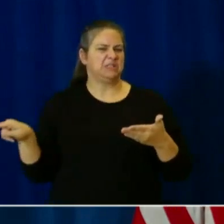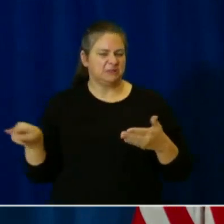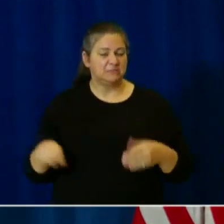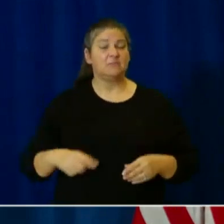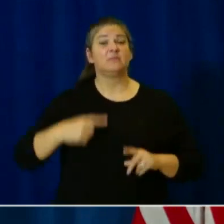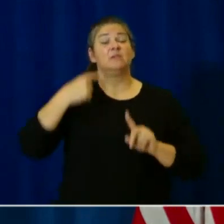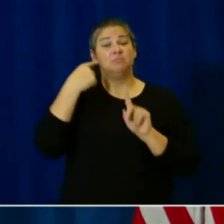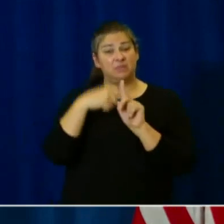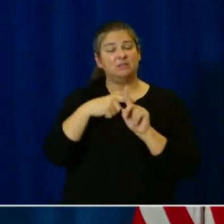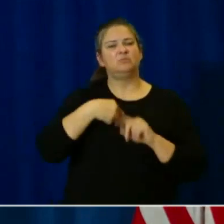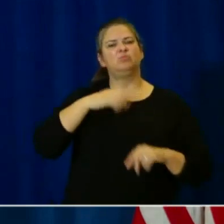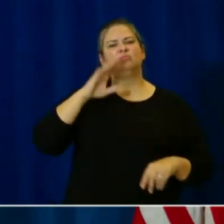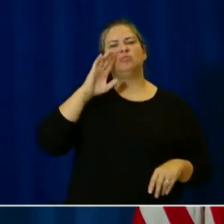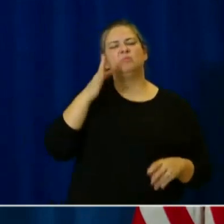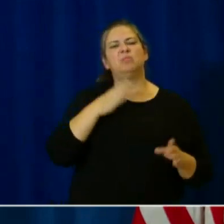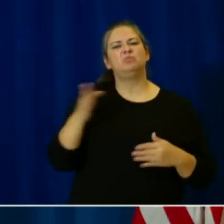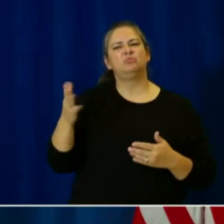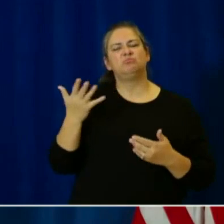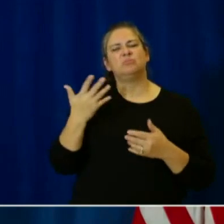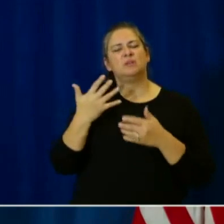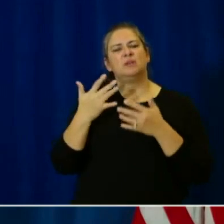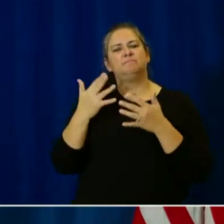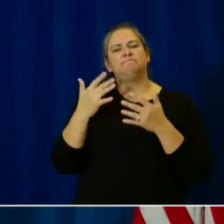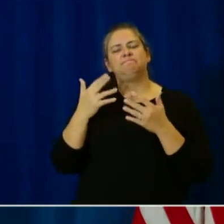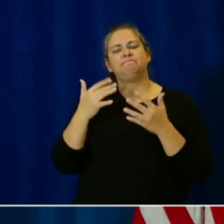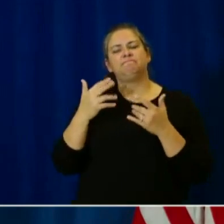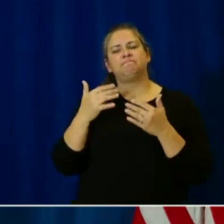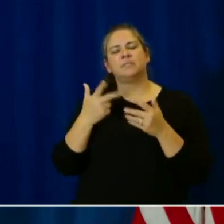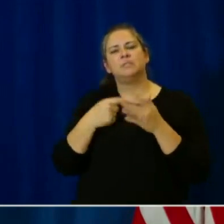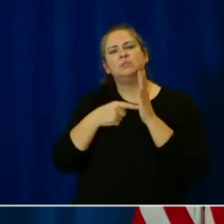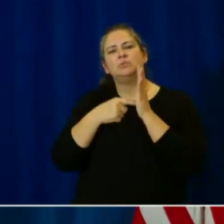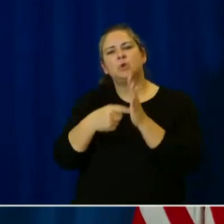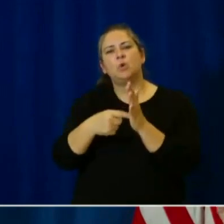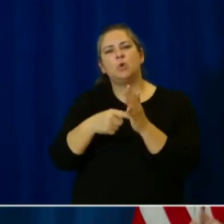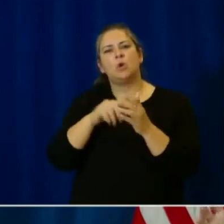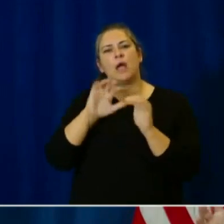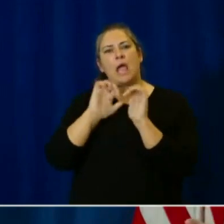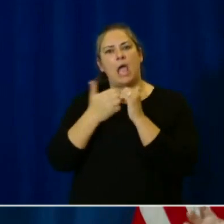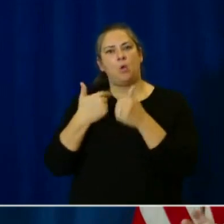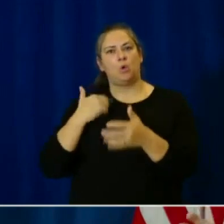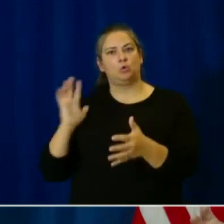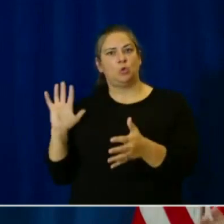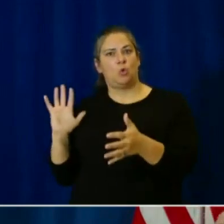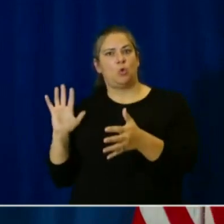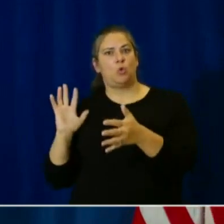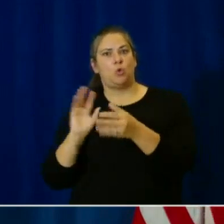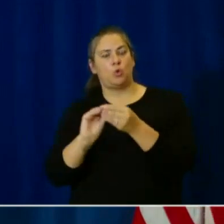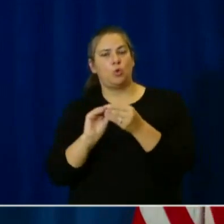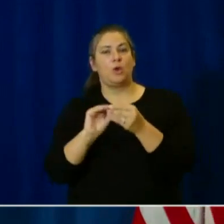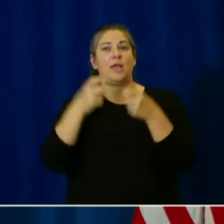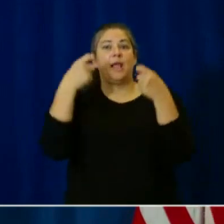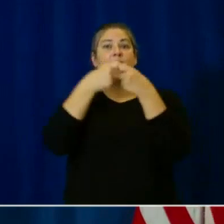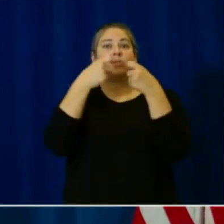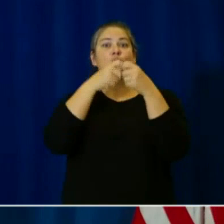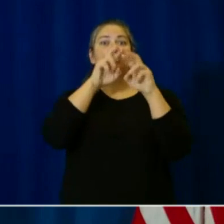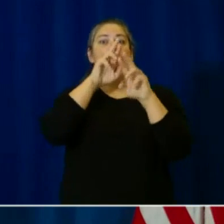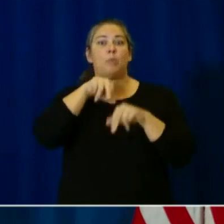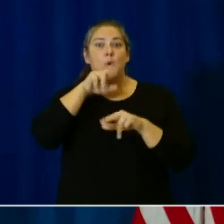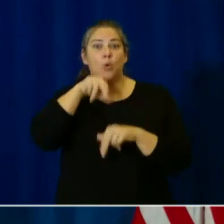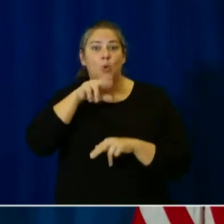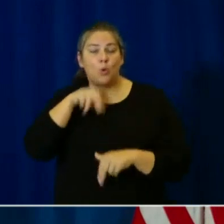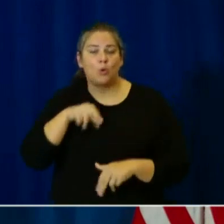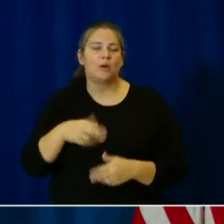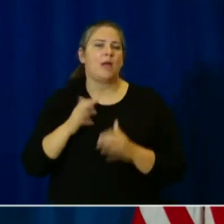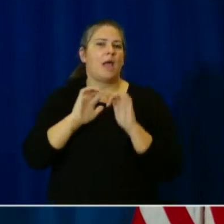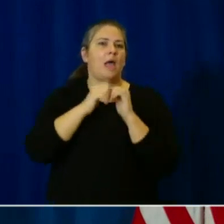show how we have been following kind of the total numbers that we have with what's reported electronically, and they are